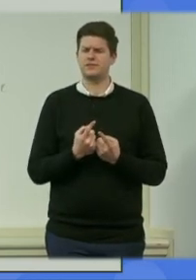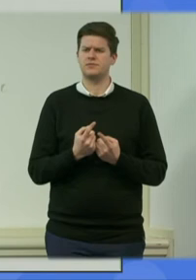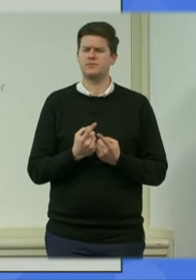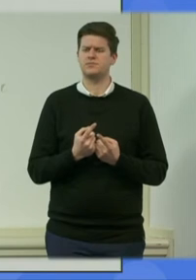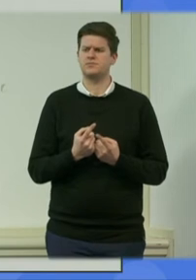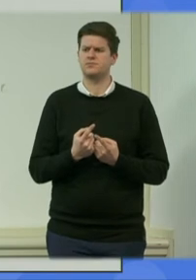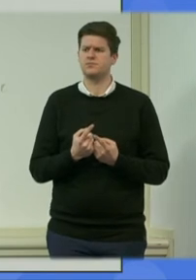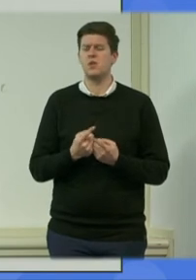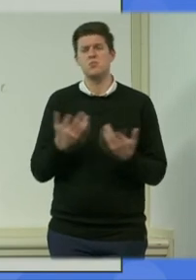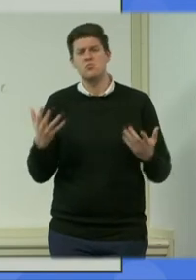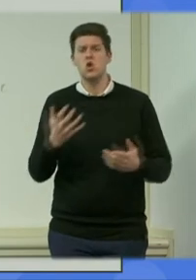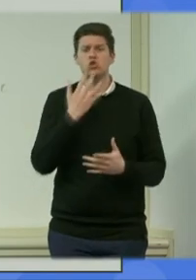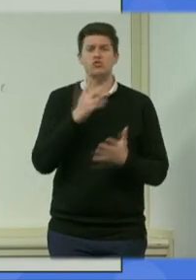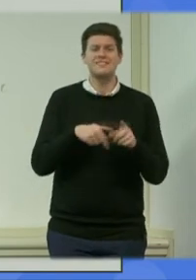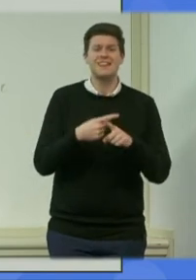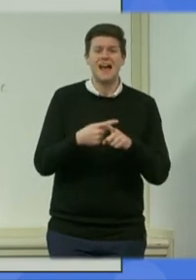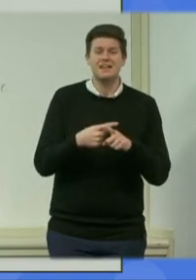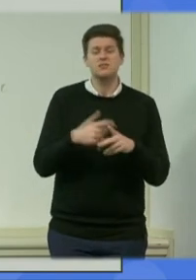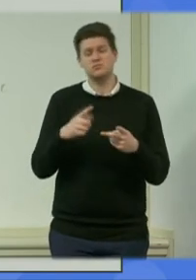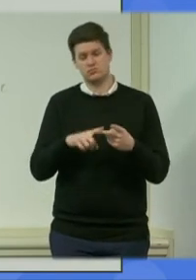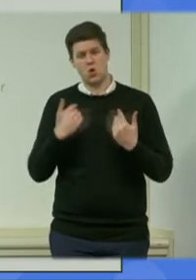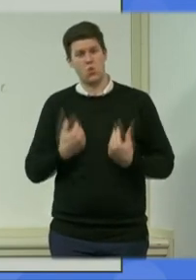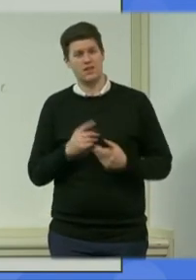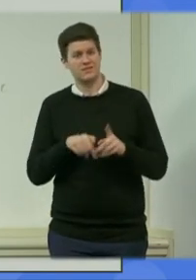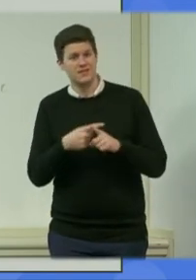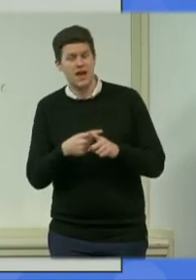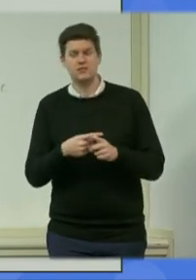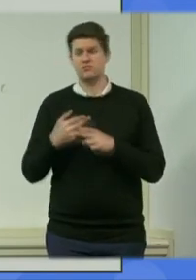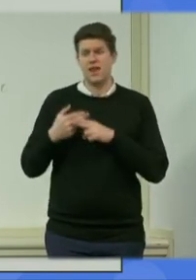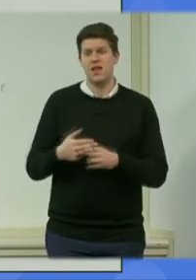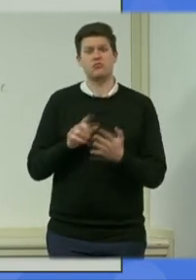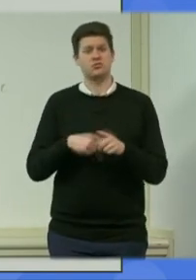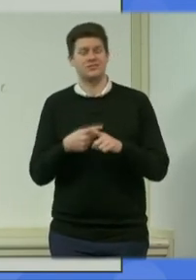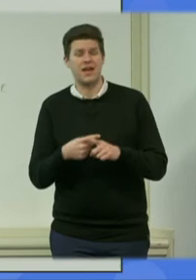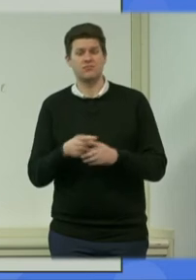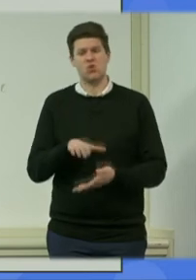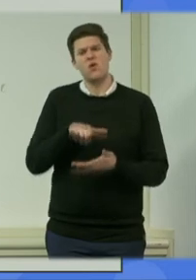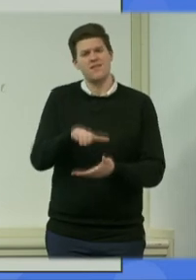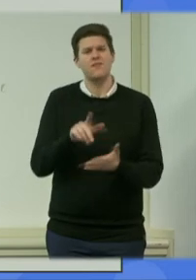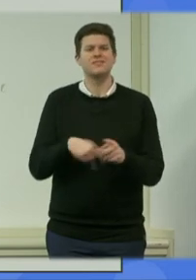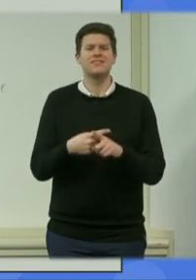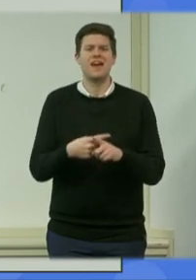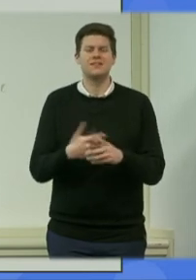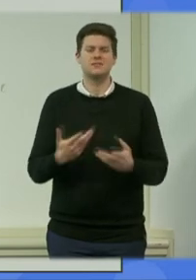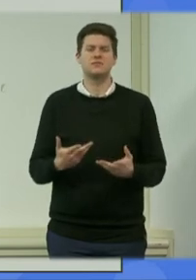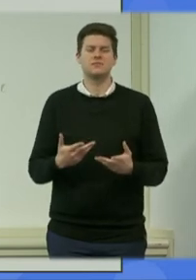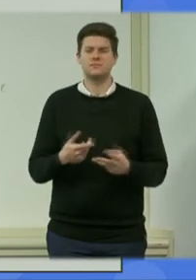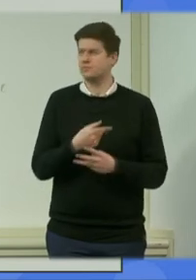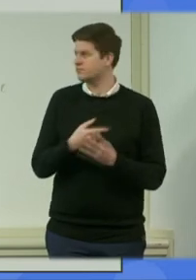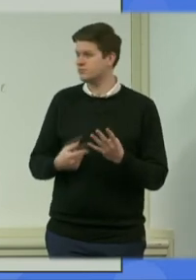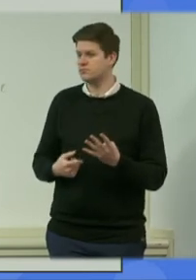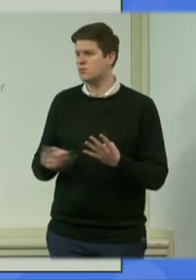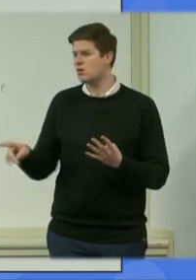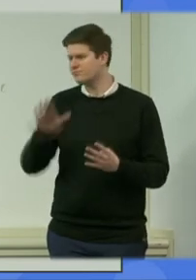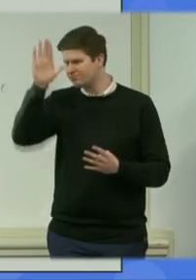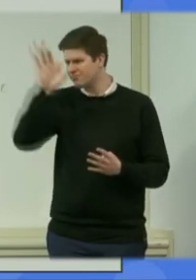around green taxes, around wealth, around inheritance tax or gift taxes, you're very likely to look... Oh, sorry, there's a hand